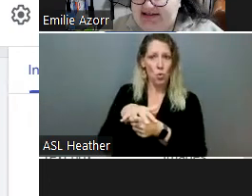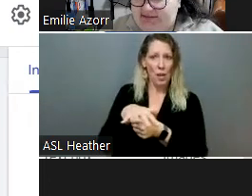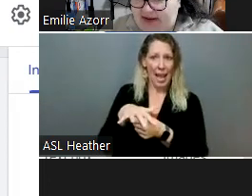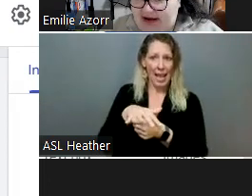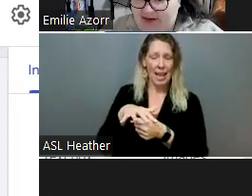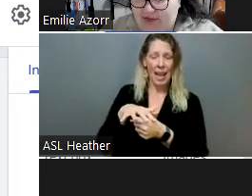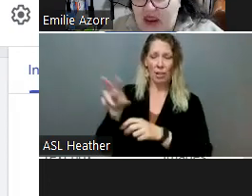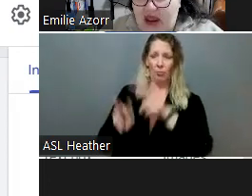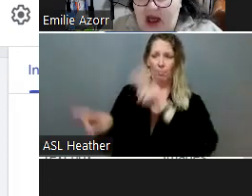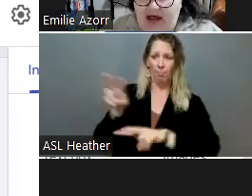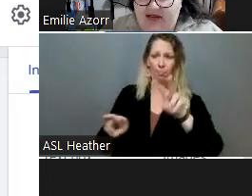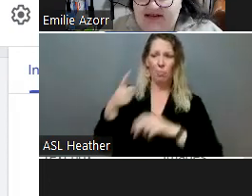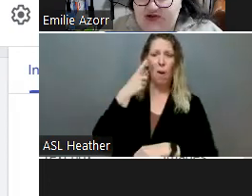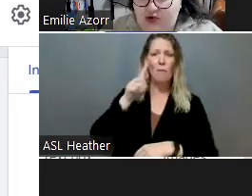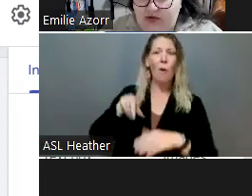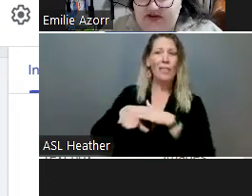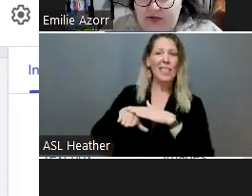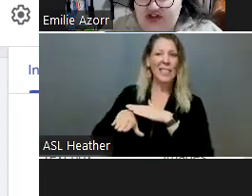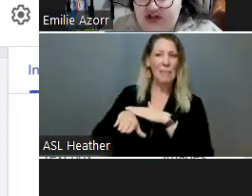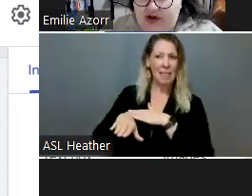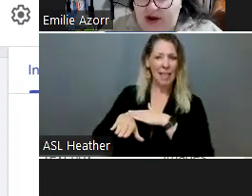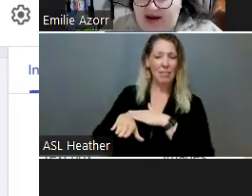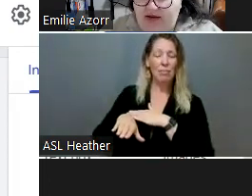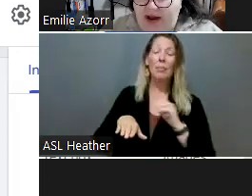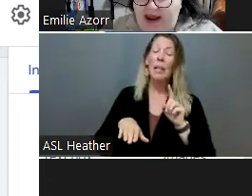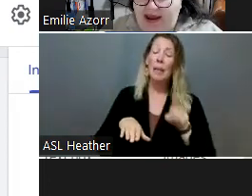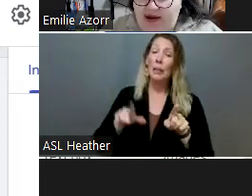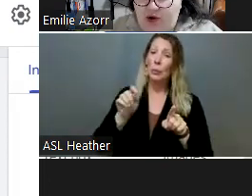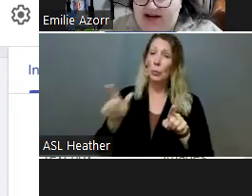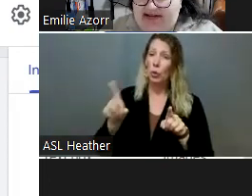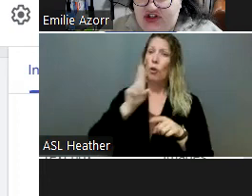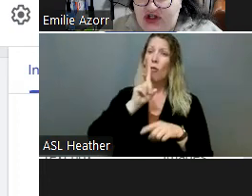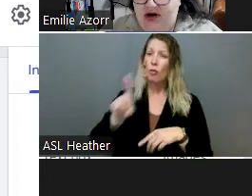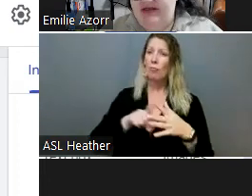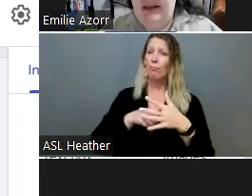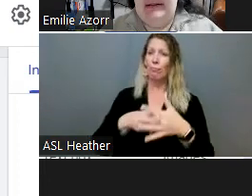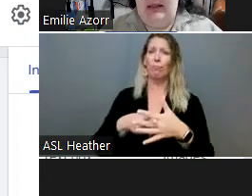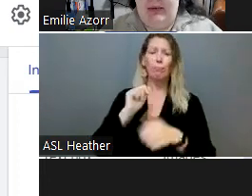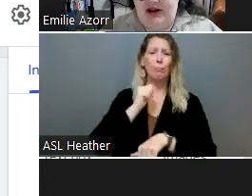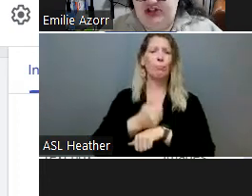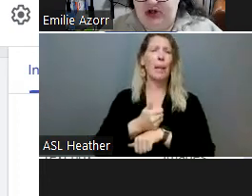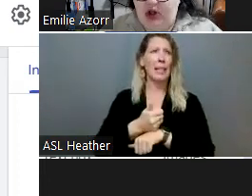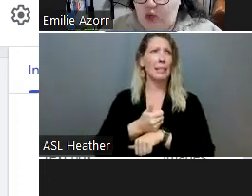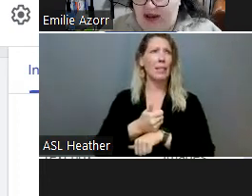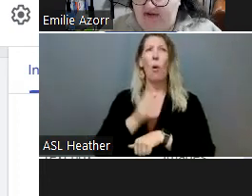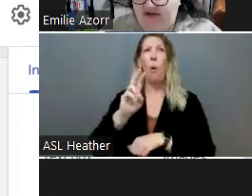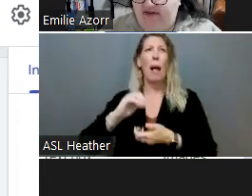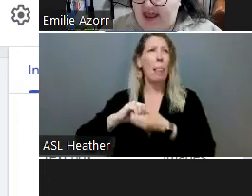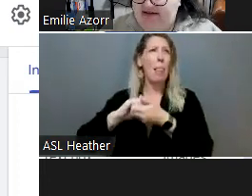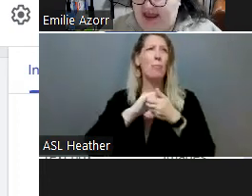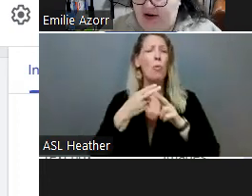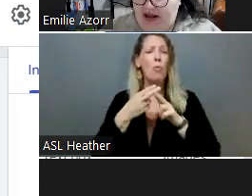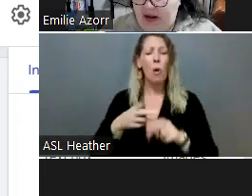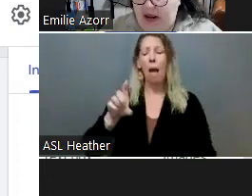for accessibility. This tool was originally created by an organization, or I think it's a collaboration called Weave